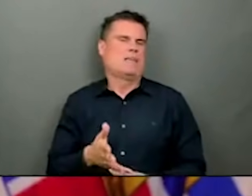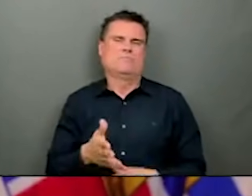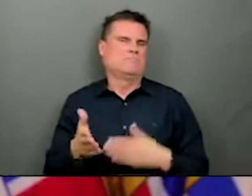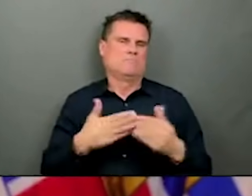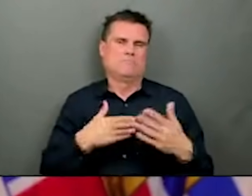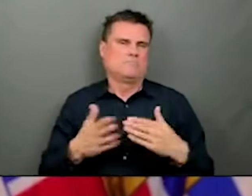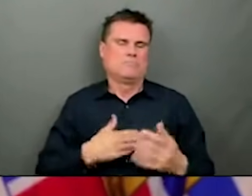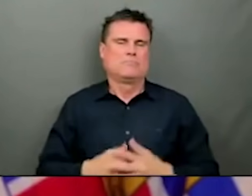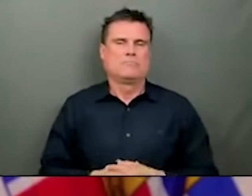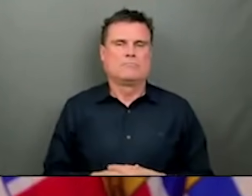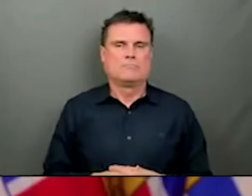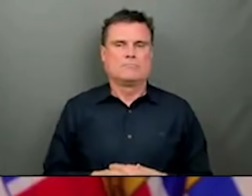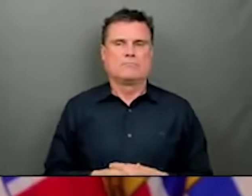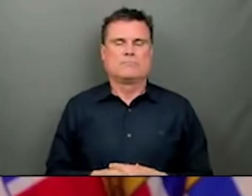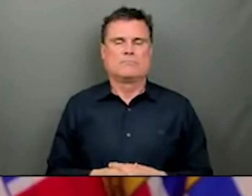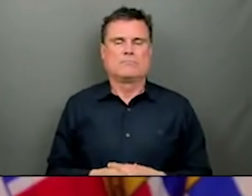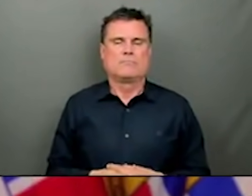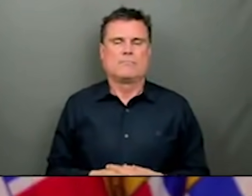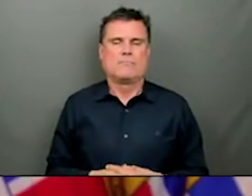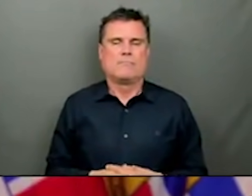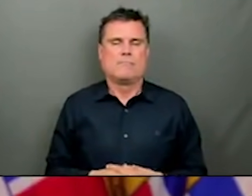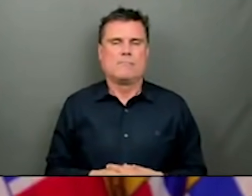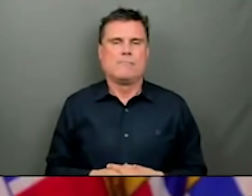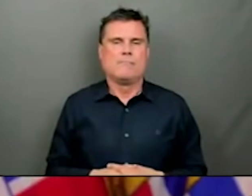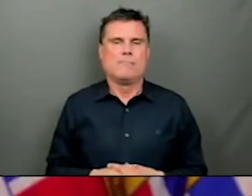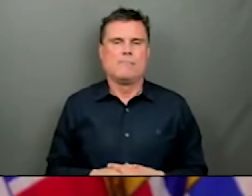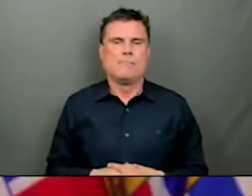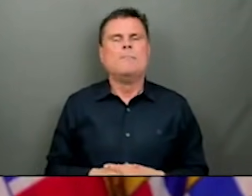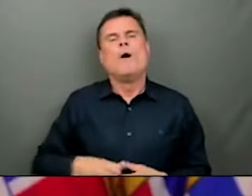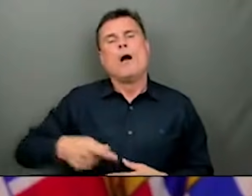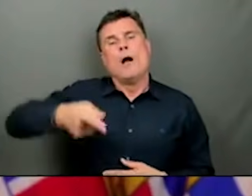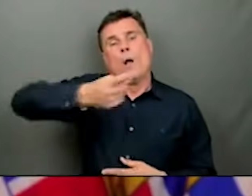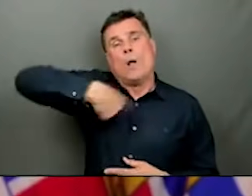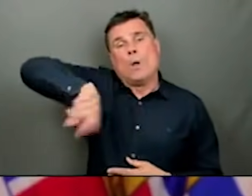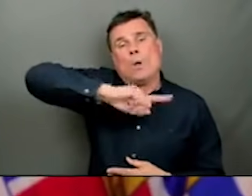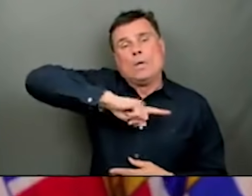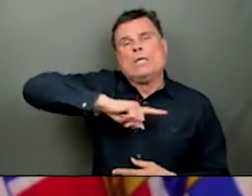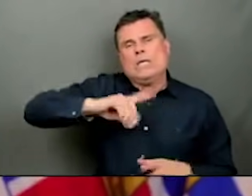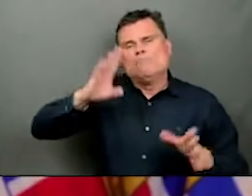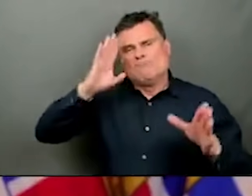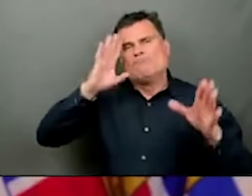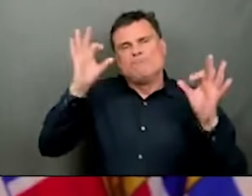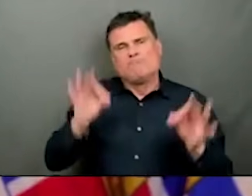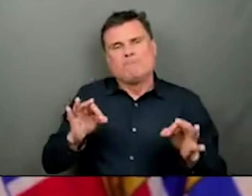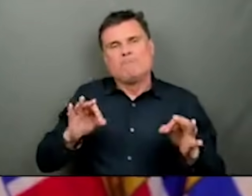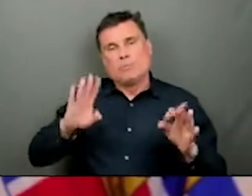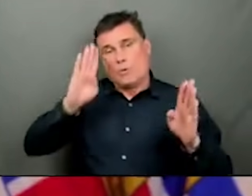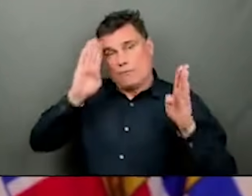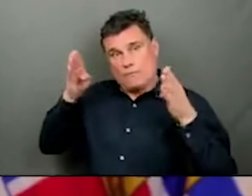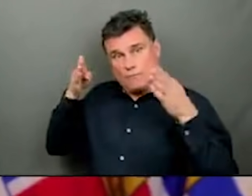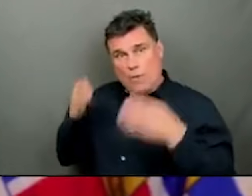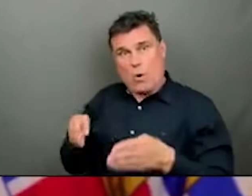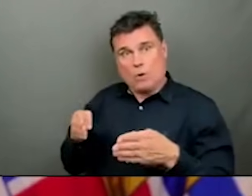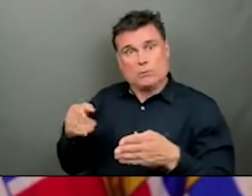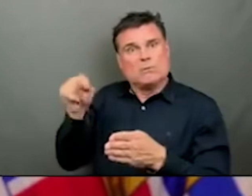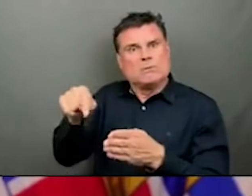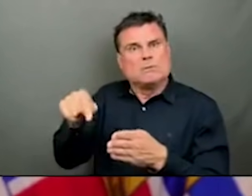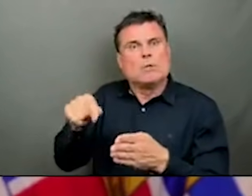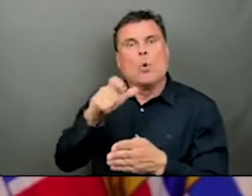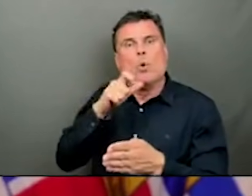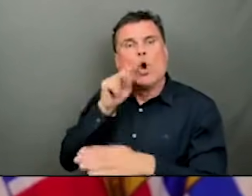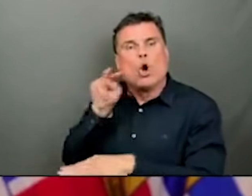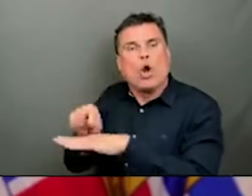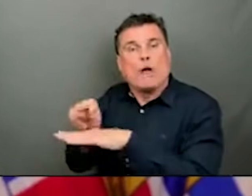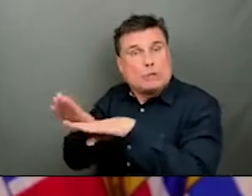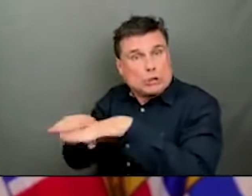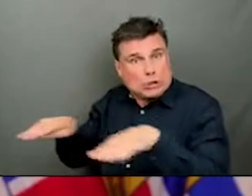of vaccine supplies, we've had to do that in a phased approach, starting with the highest risk